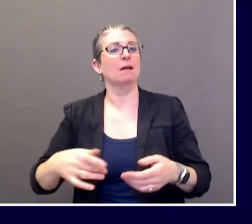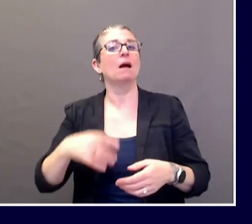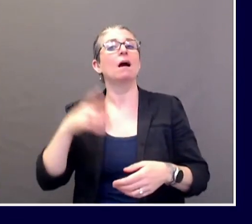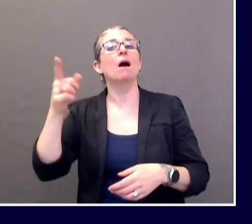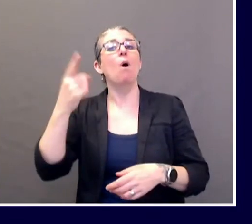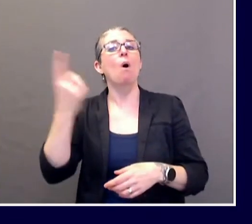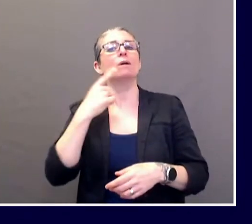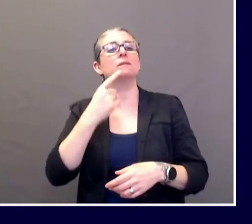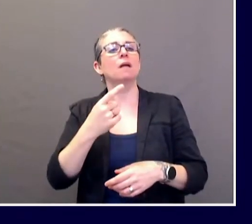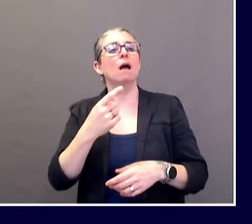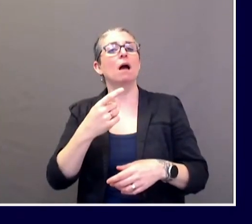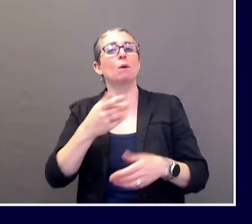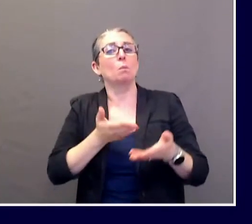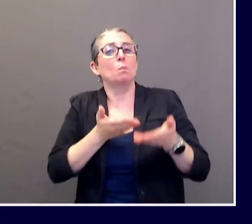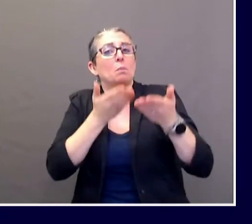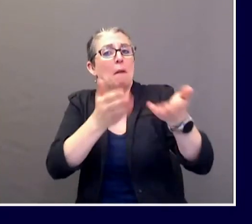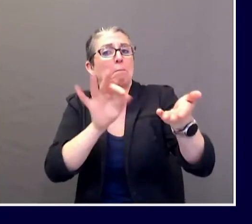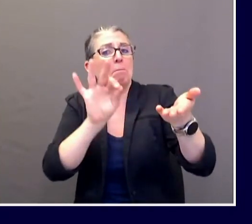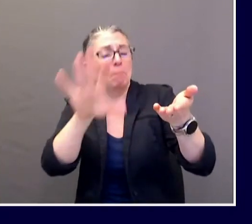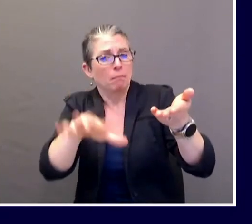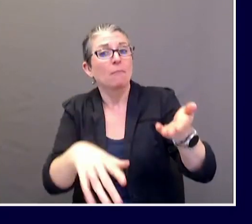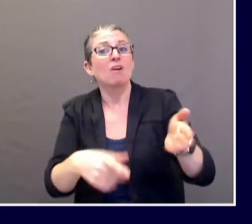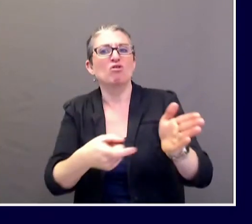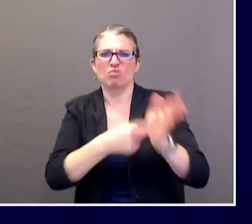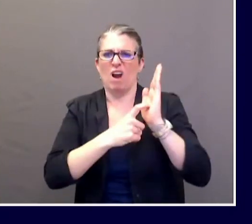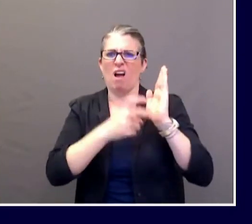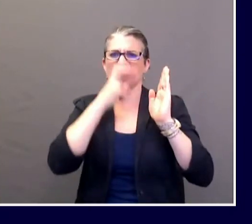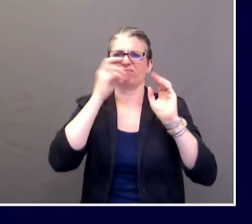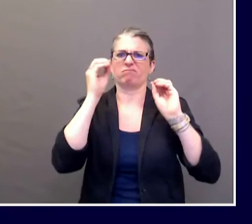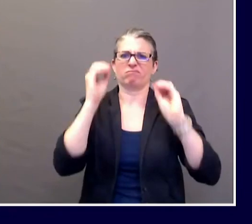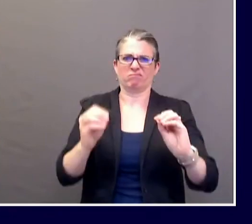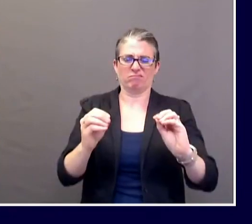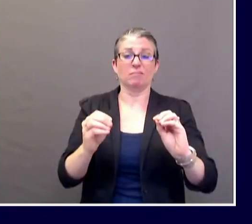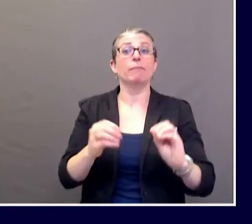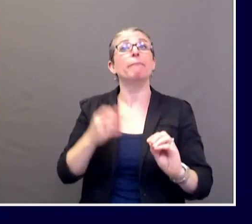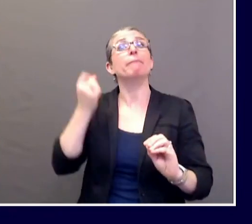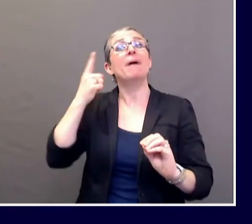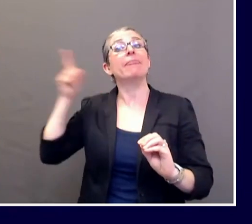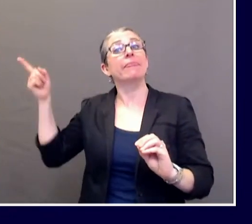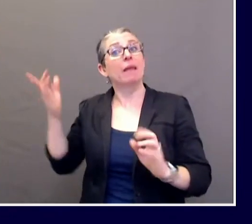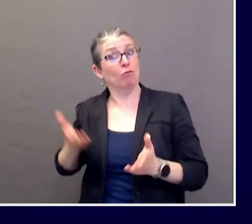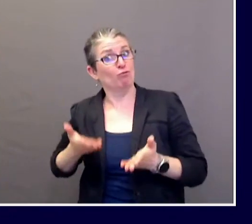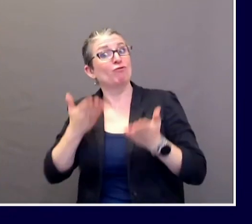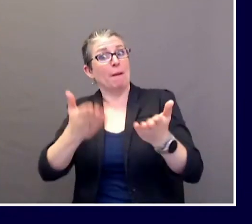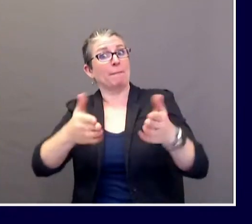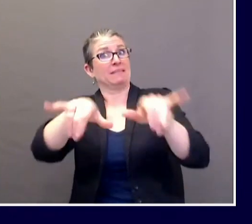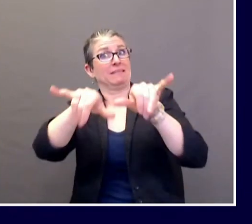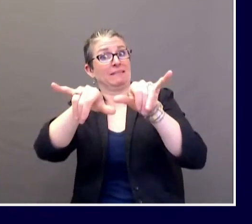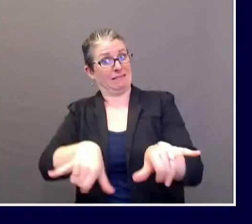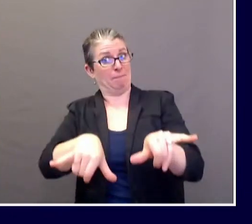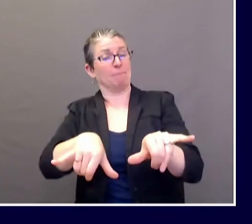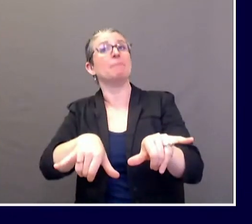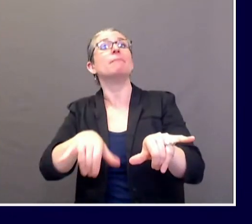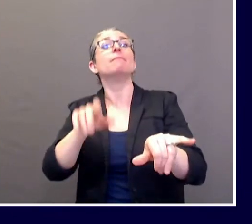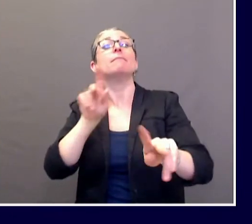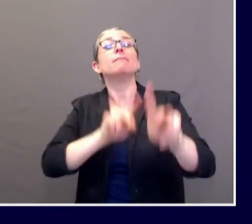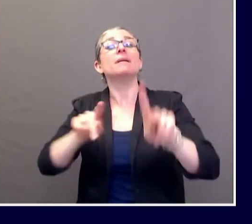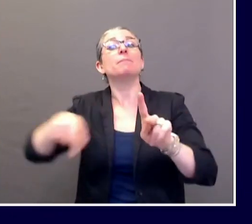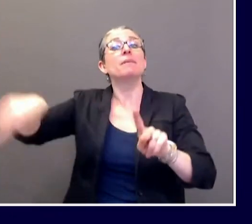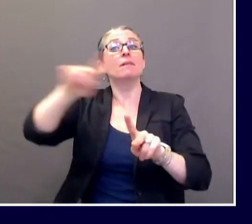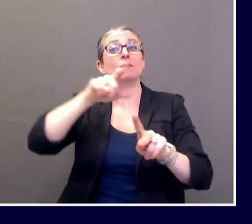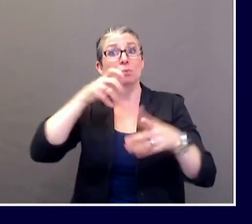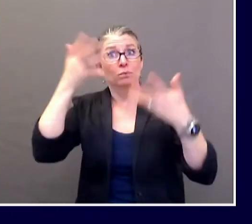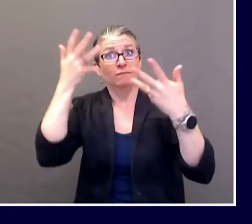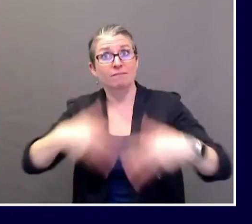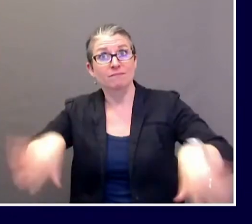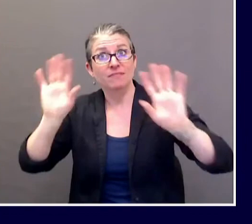that people resume outdoor activities without masks who are fully vaccinated, and there's no such distinction